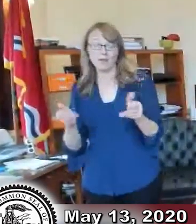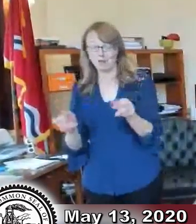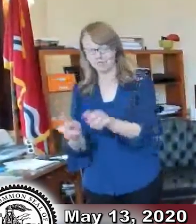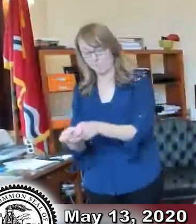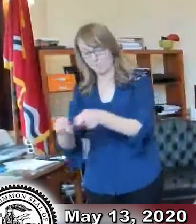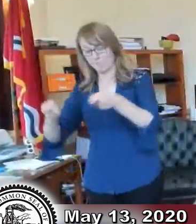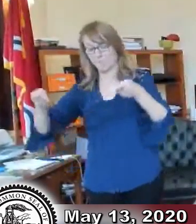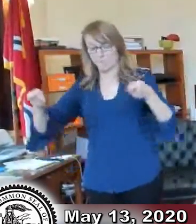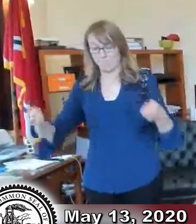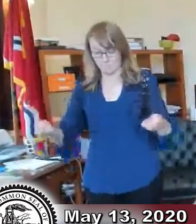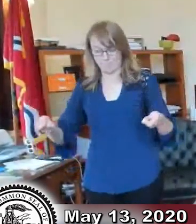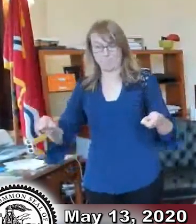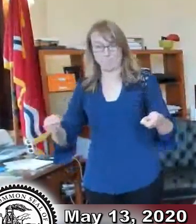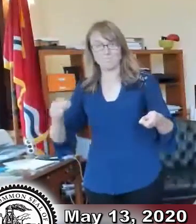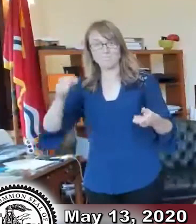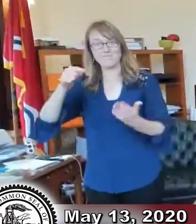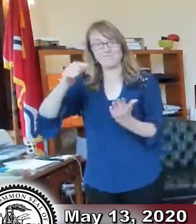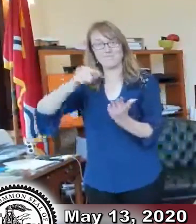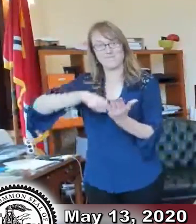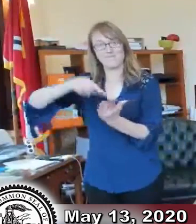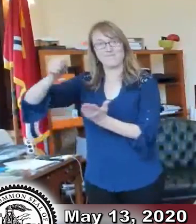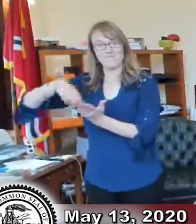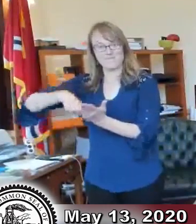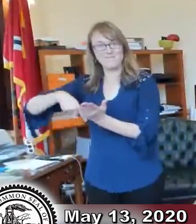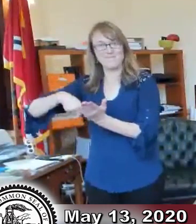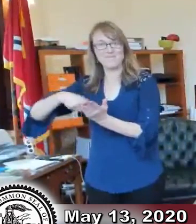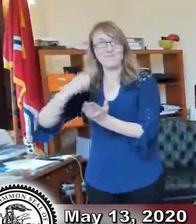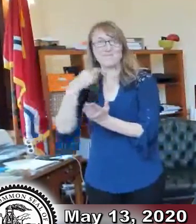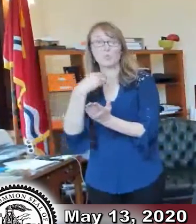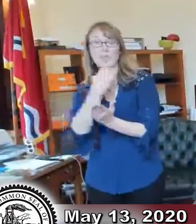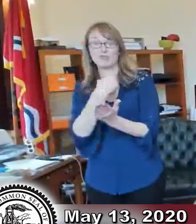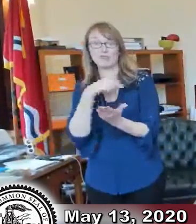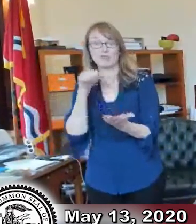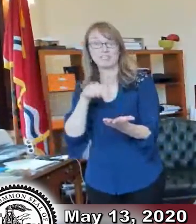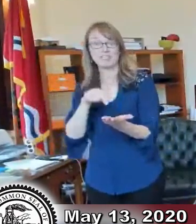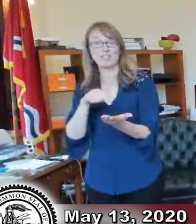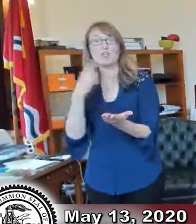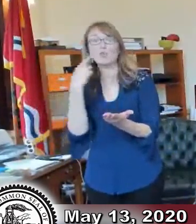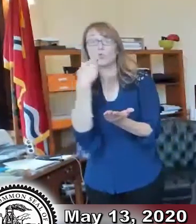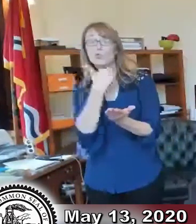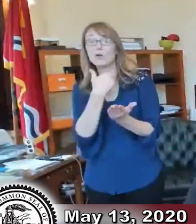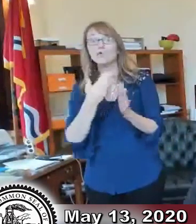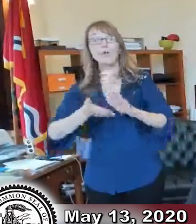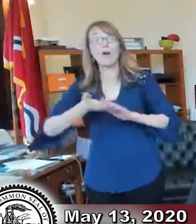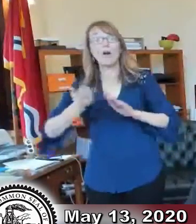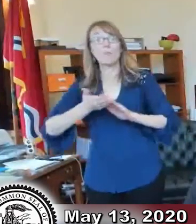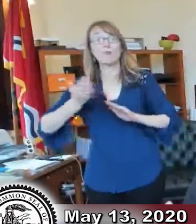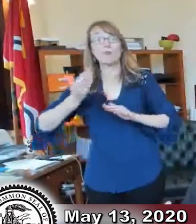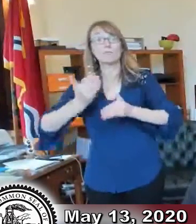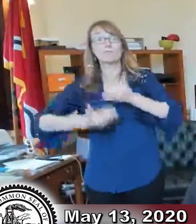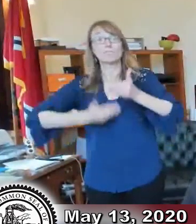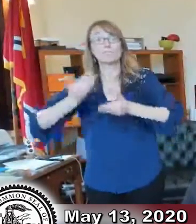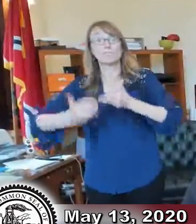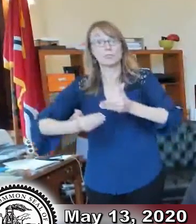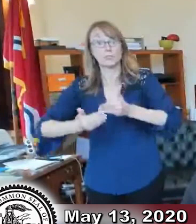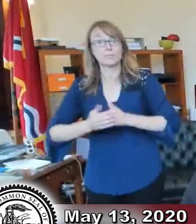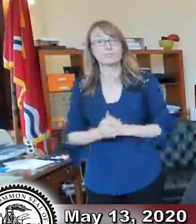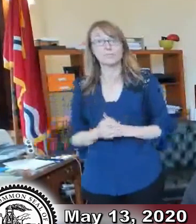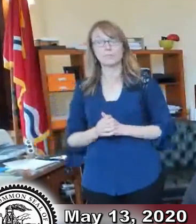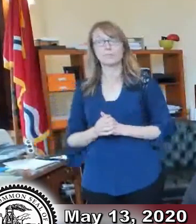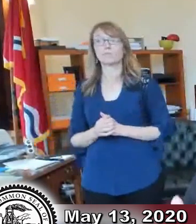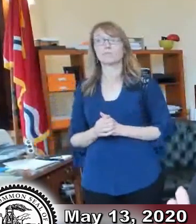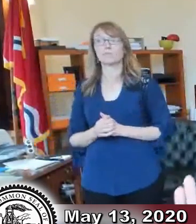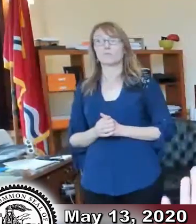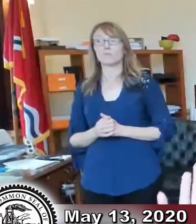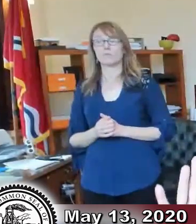Put my glasses on here. So restaurant operating procedures. First of all, you've got the 4 main